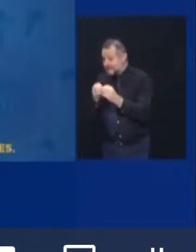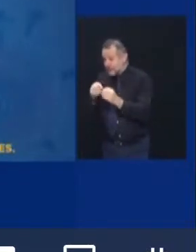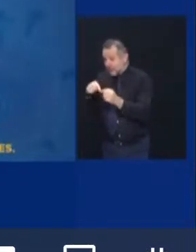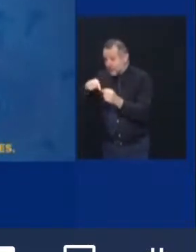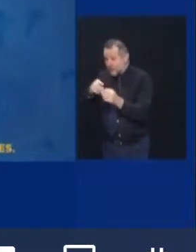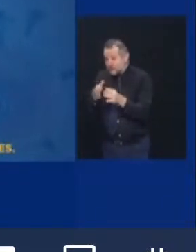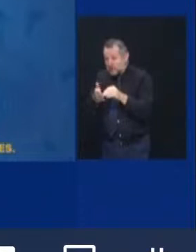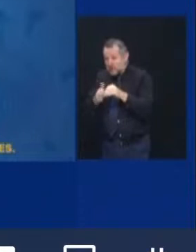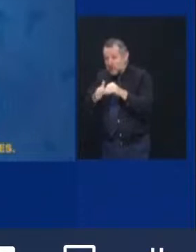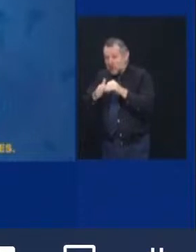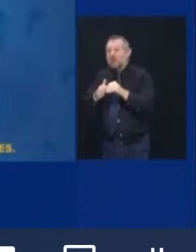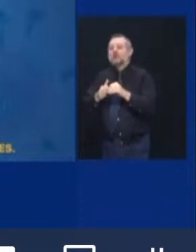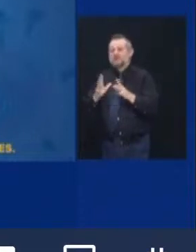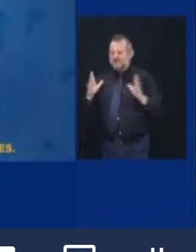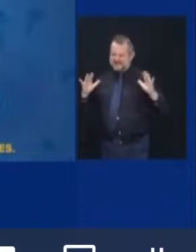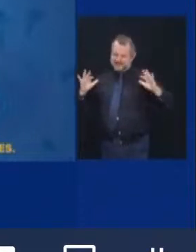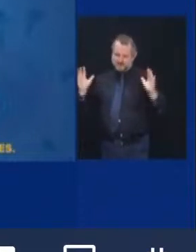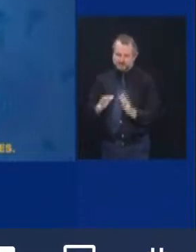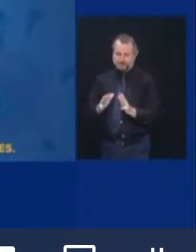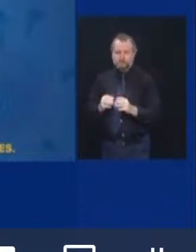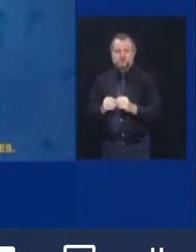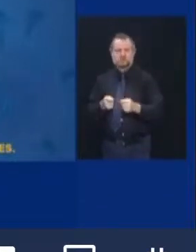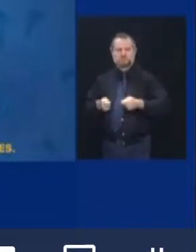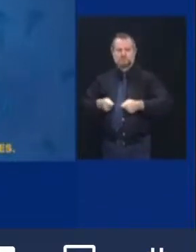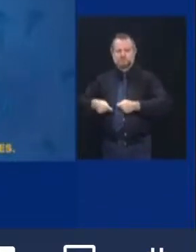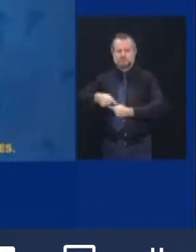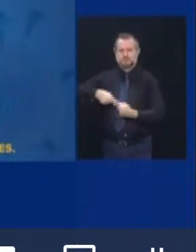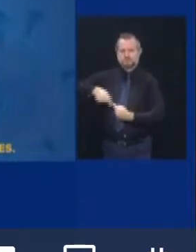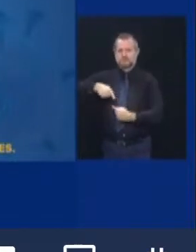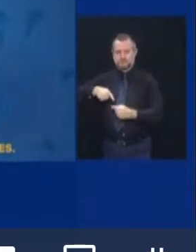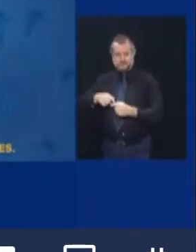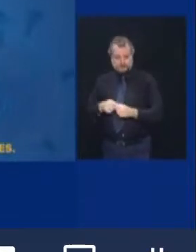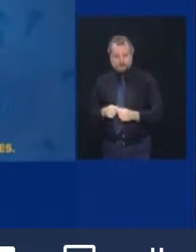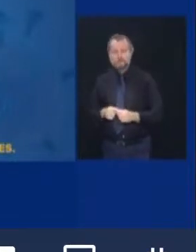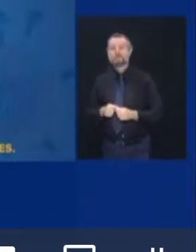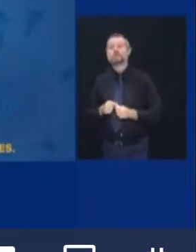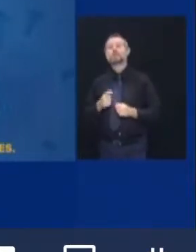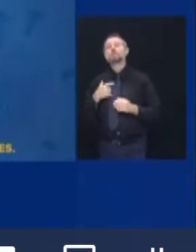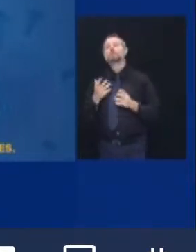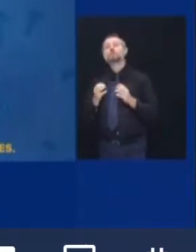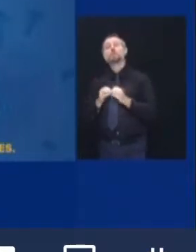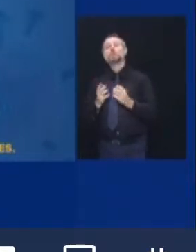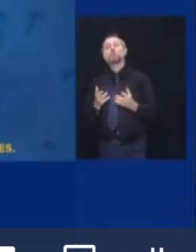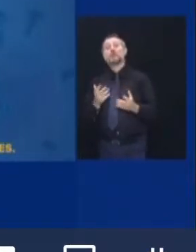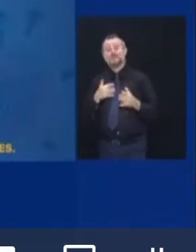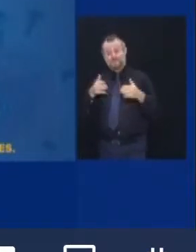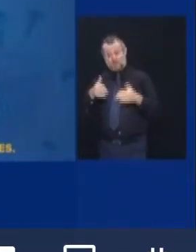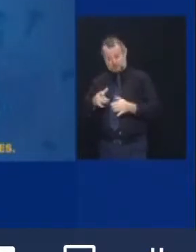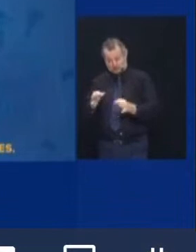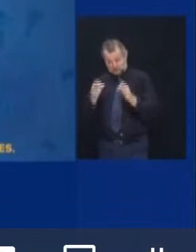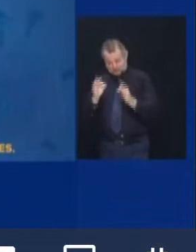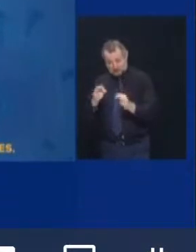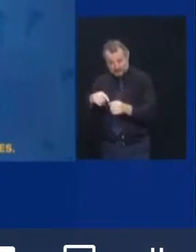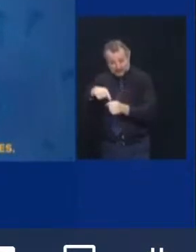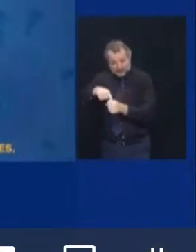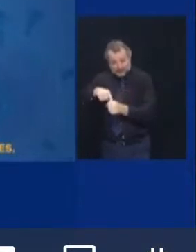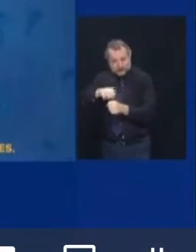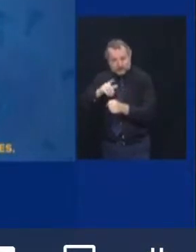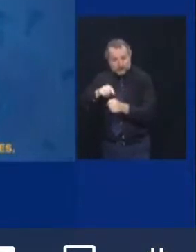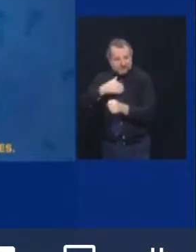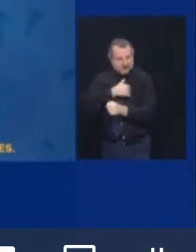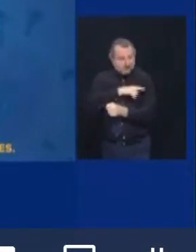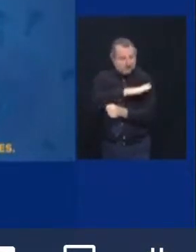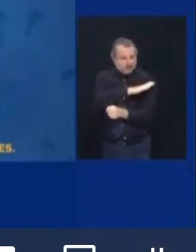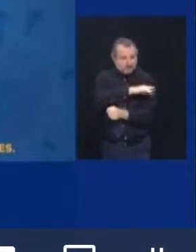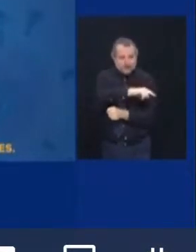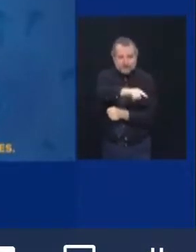with mitigation measures for that specific locality, but it has the advantage of causing less disruption. If